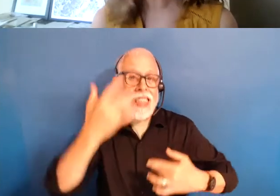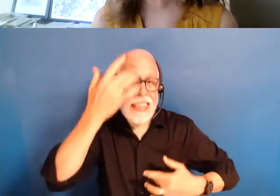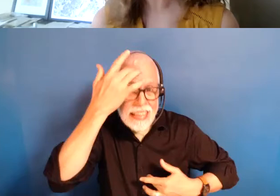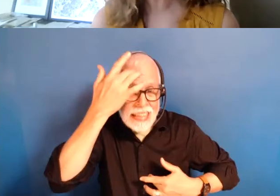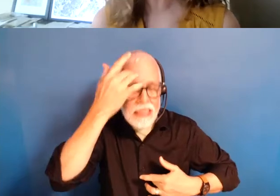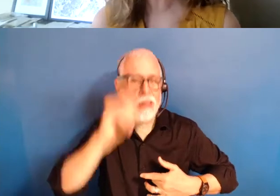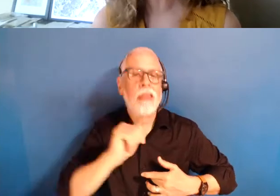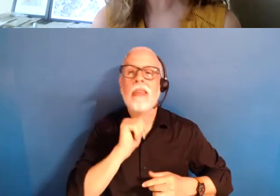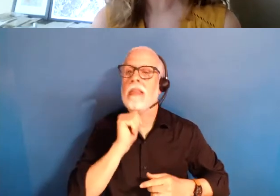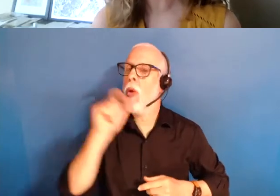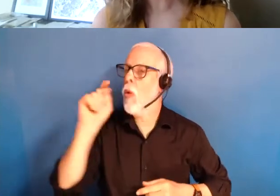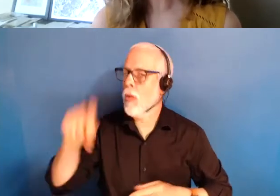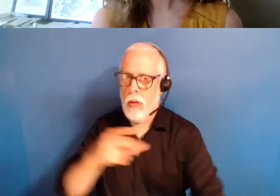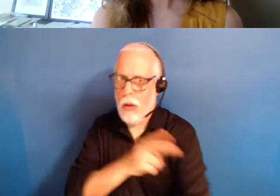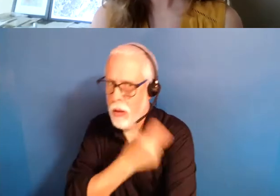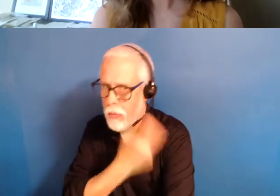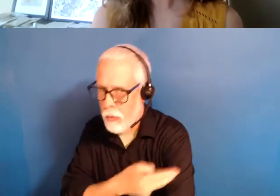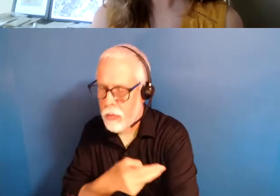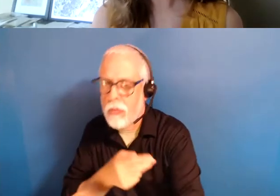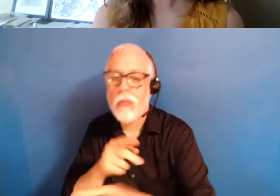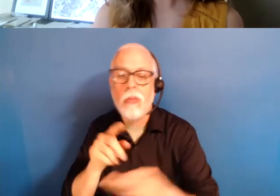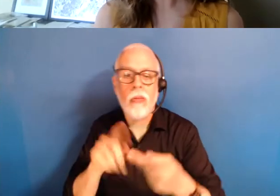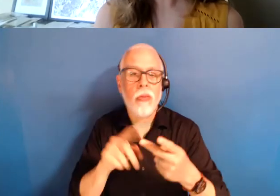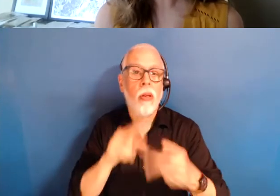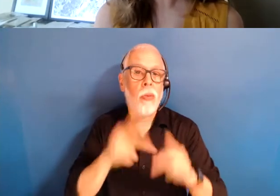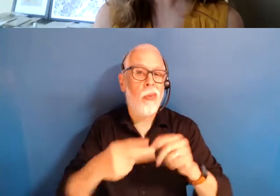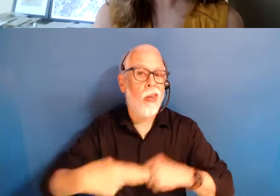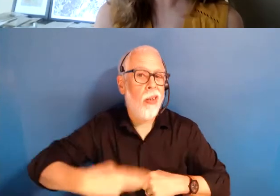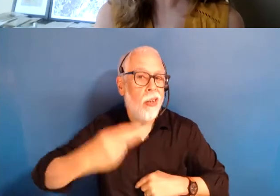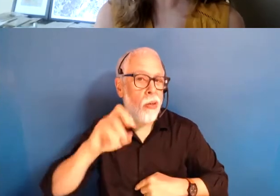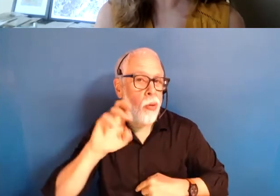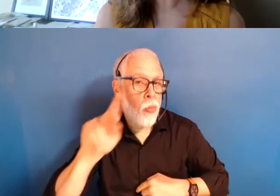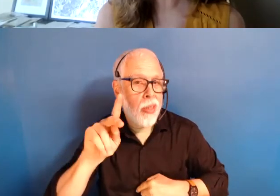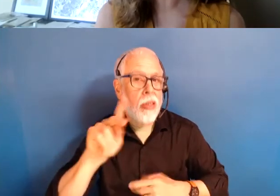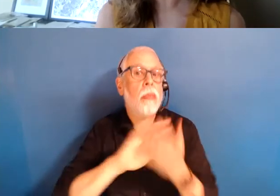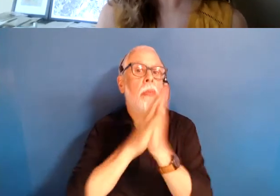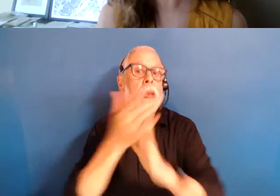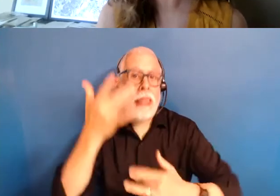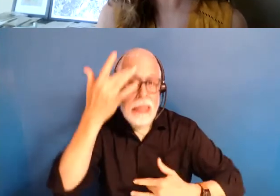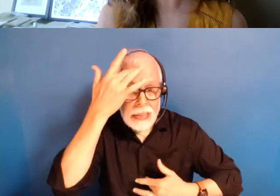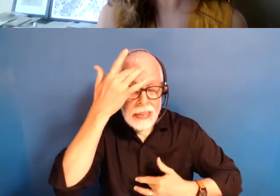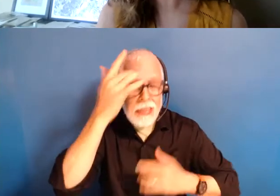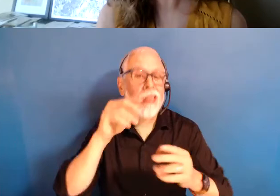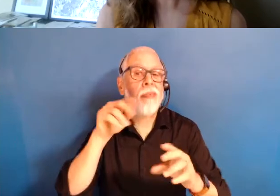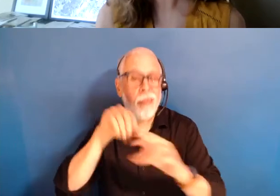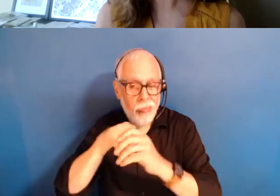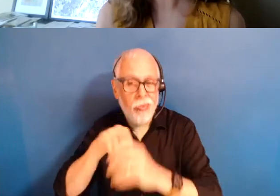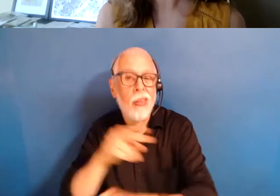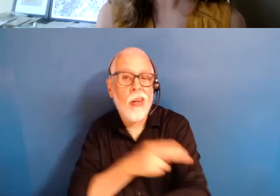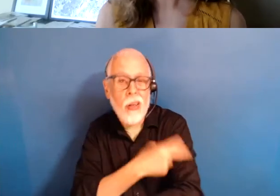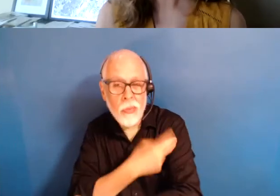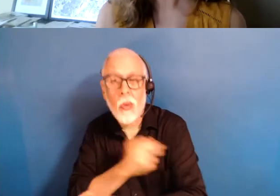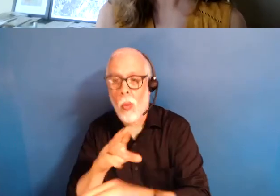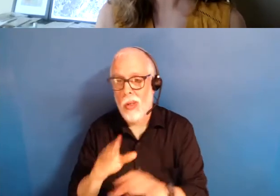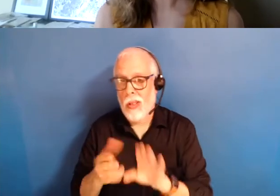not so sick that they need to be in the hospital, and people that are at higher risk of getting sick and getting hospitalized or